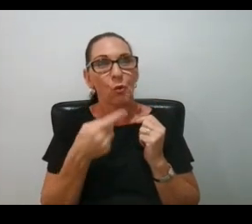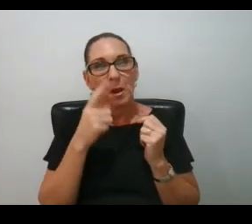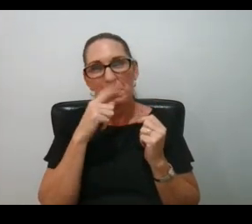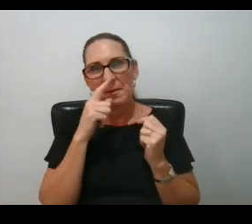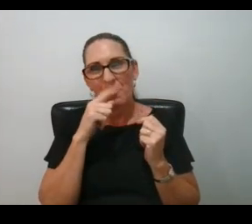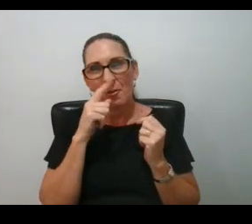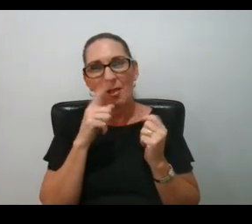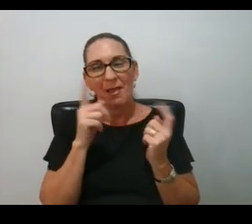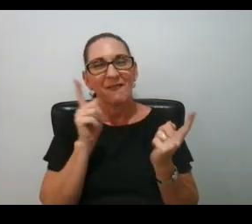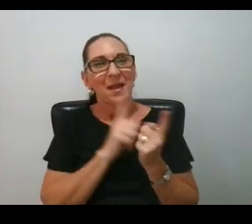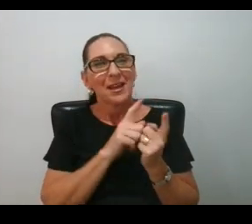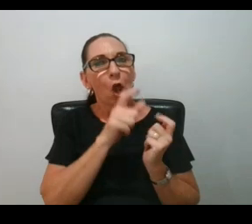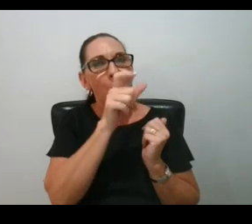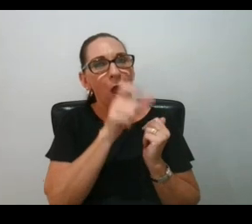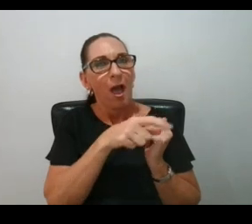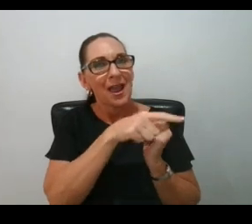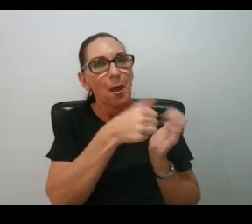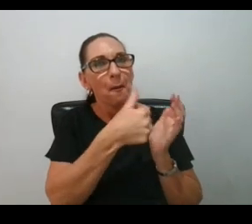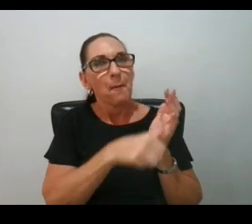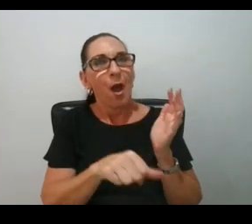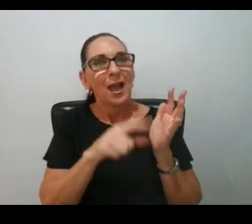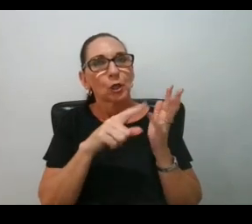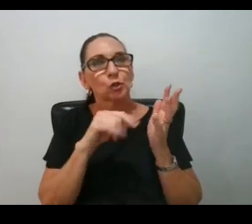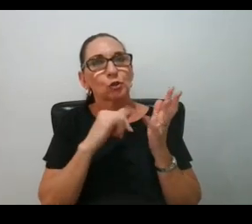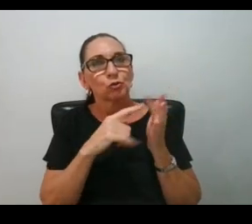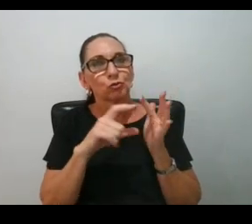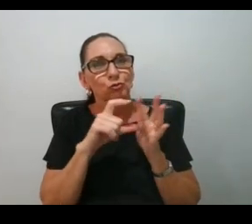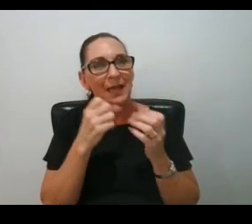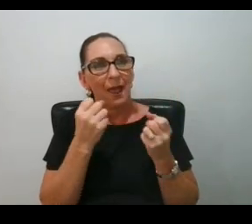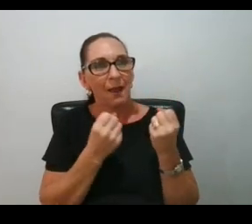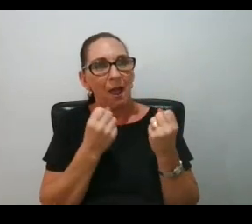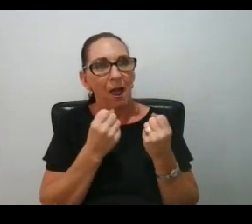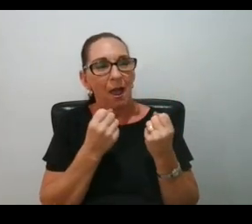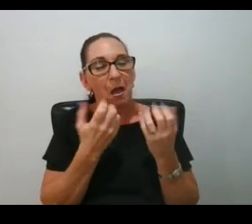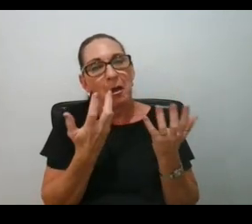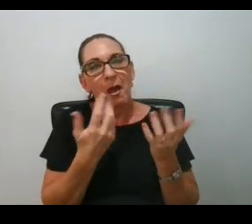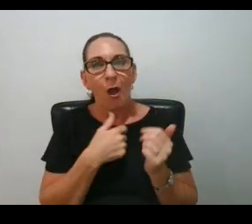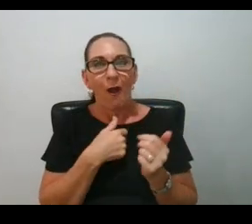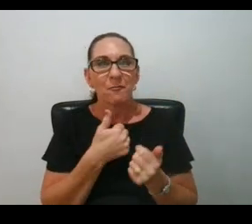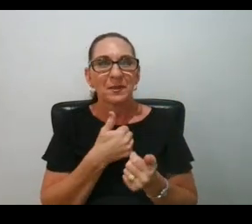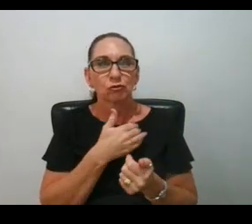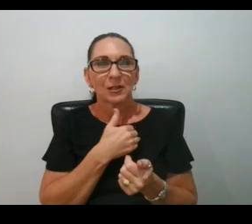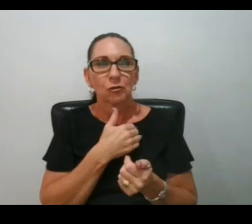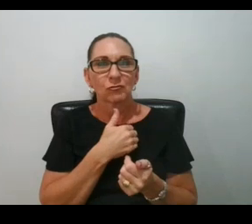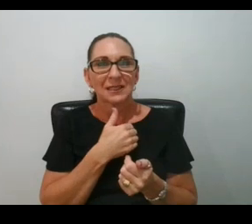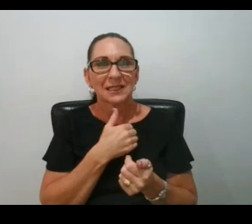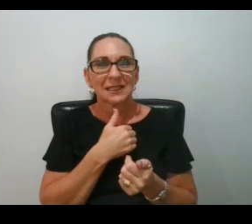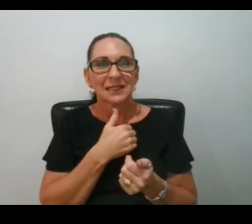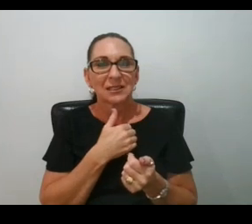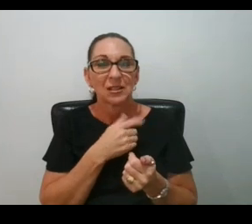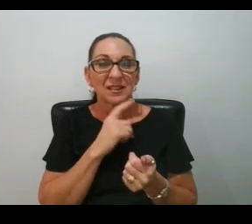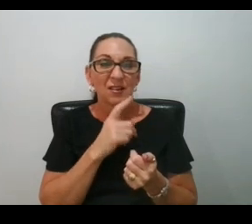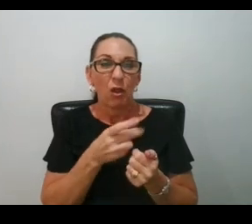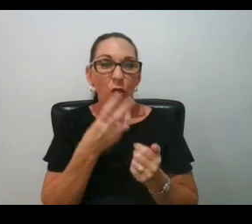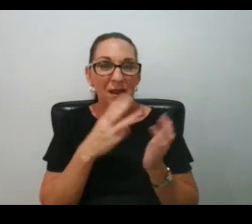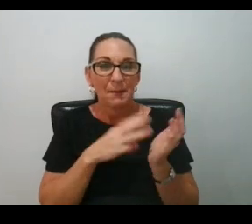where somebody's bought a used car. And look, I've been generous here at having it break down within 3 months. Usually it's in the first